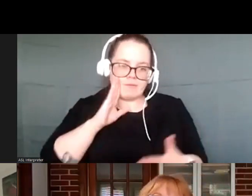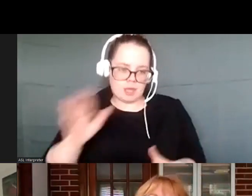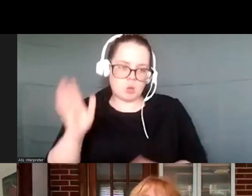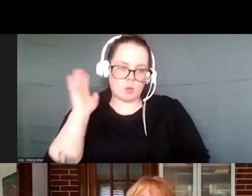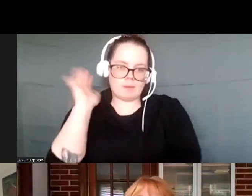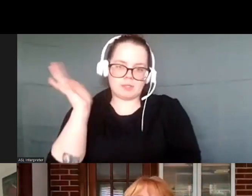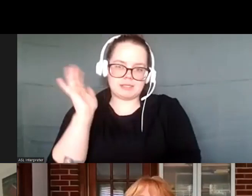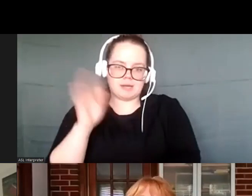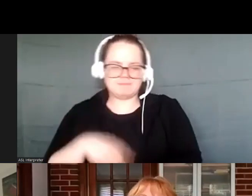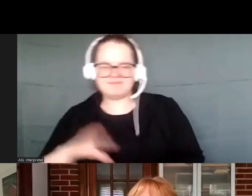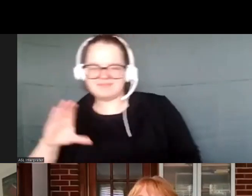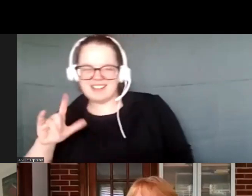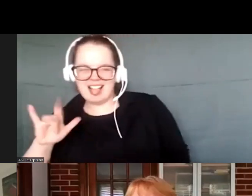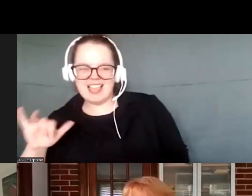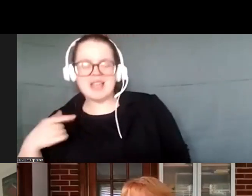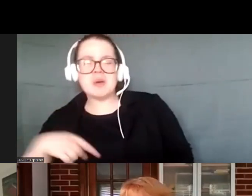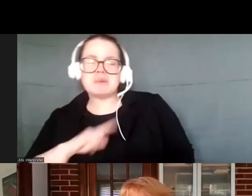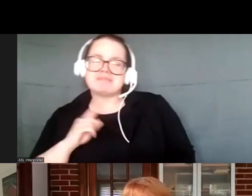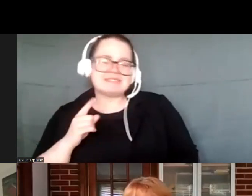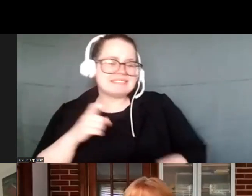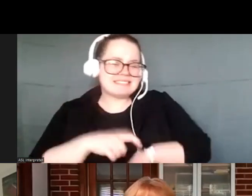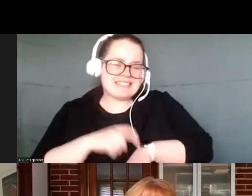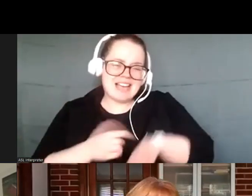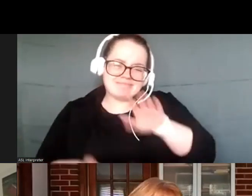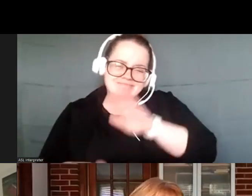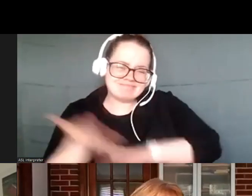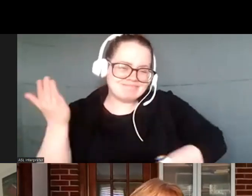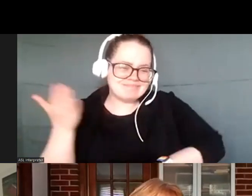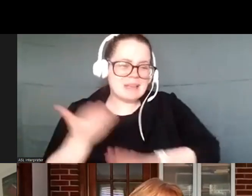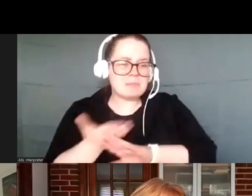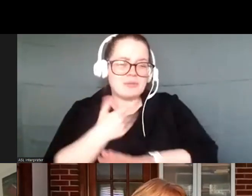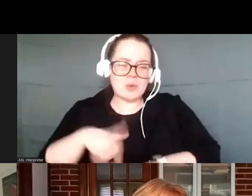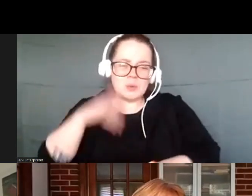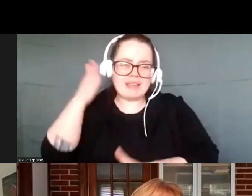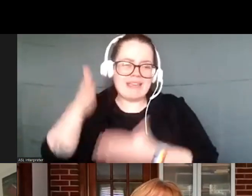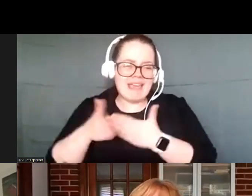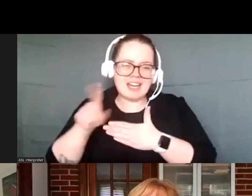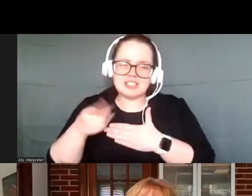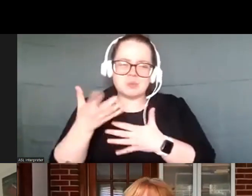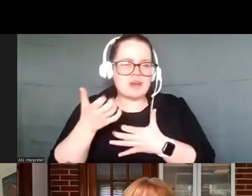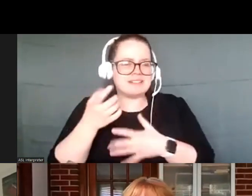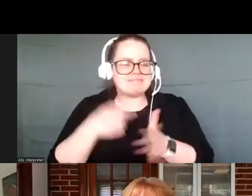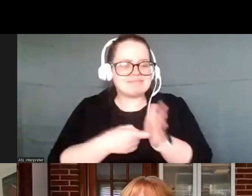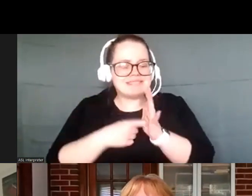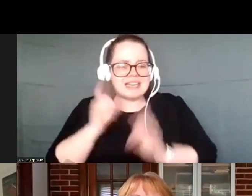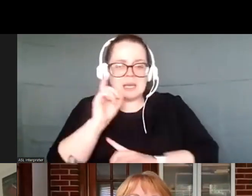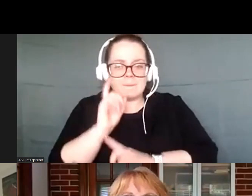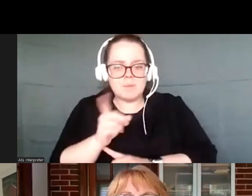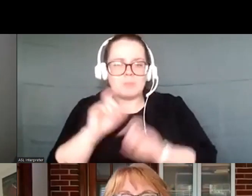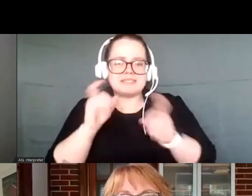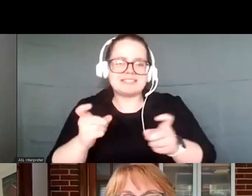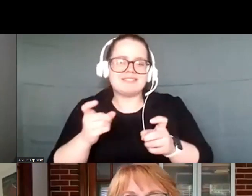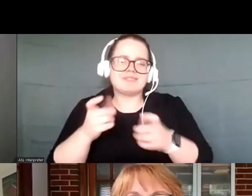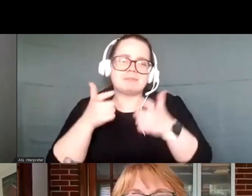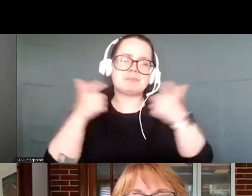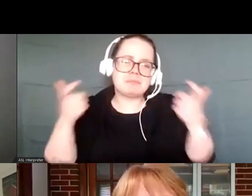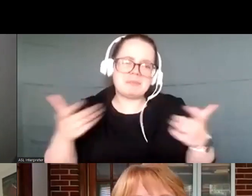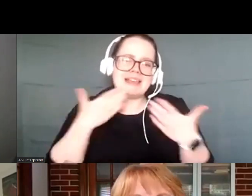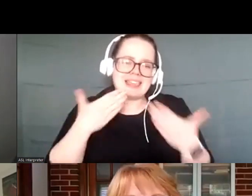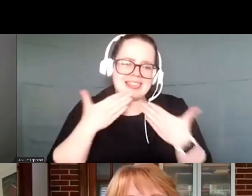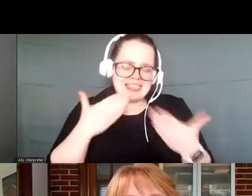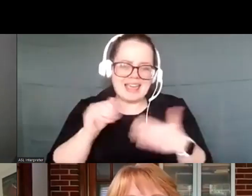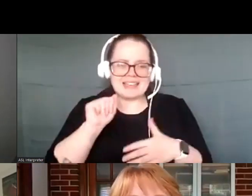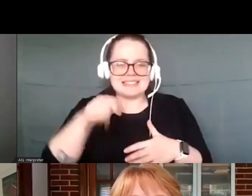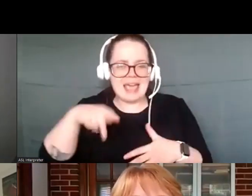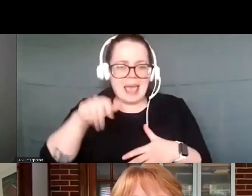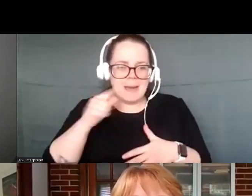We are running out of time, friends. And before we end, I just want to take a moment to give a huge thanks to APAP for making this possible.